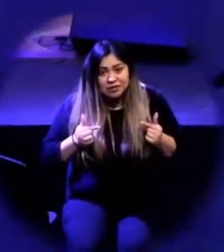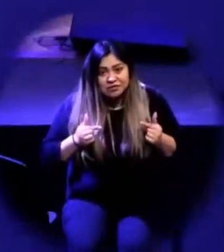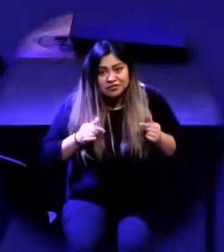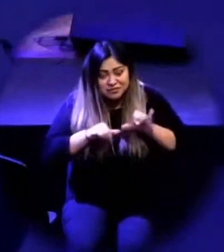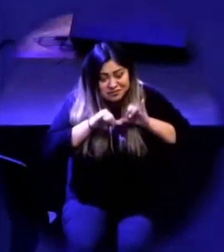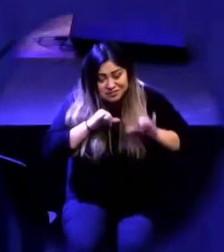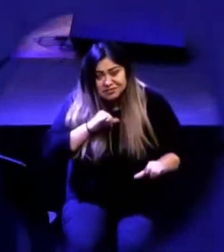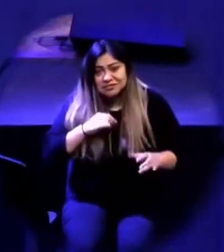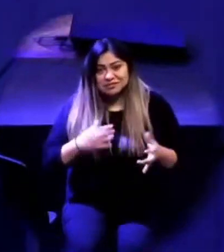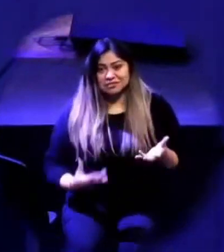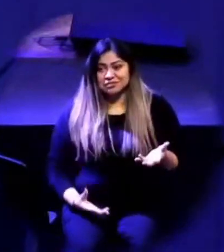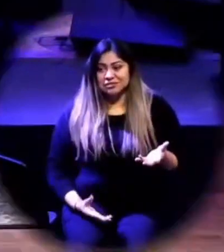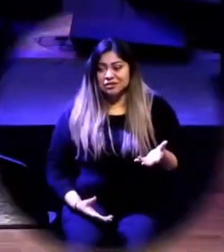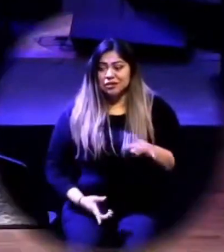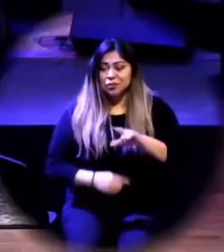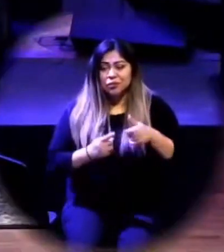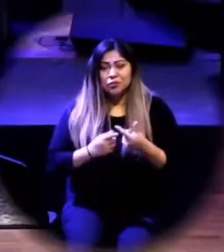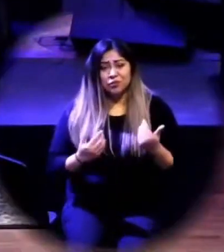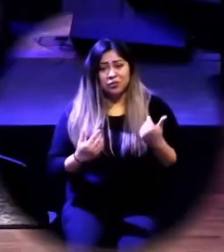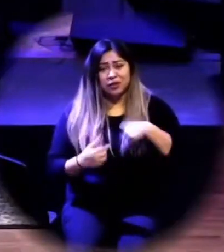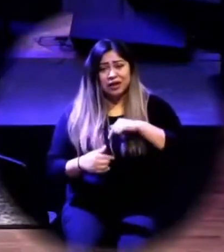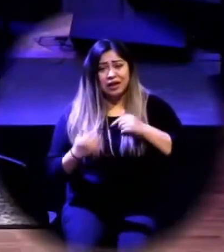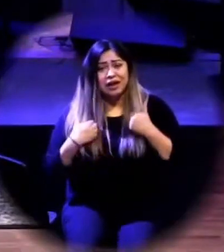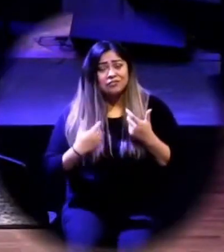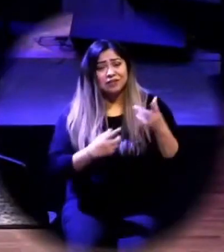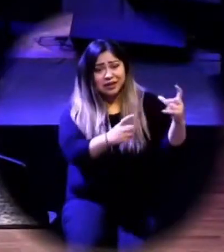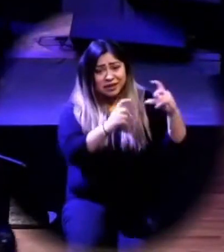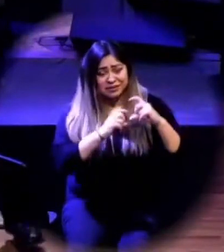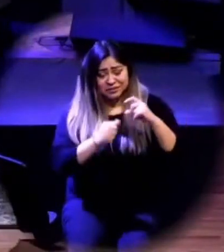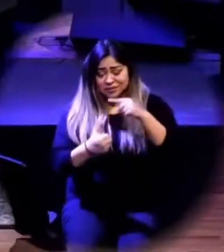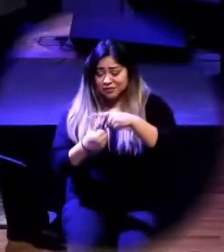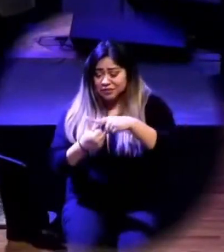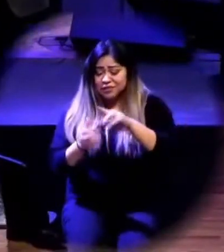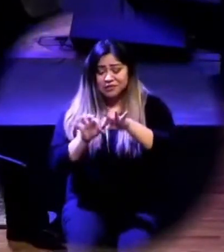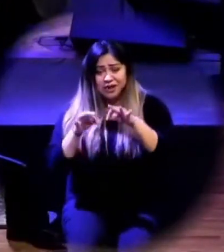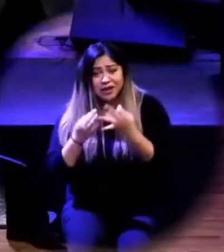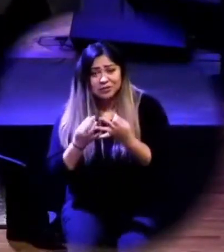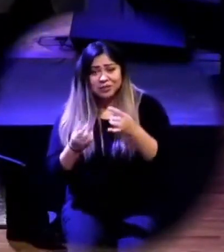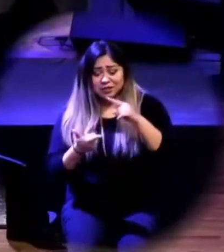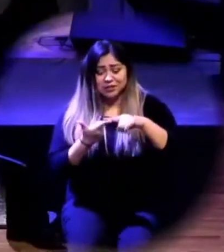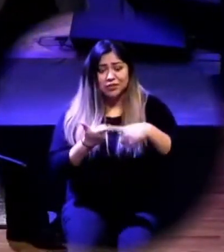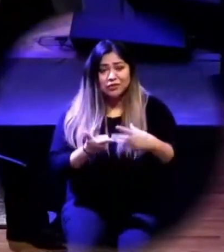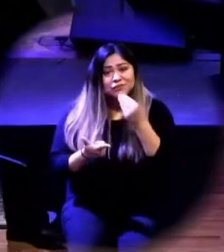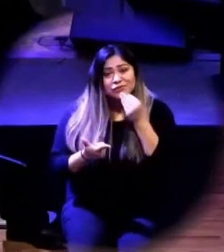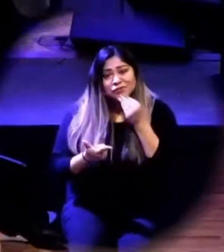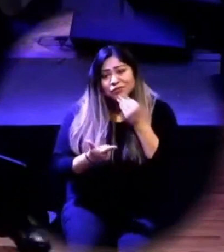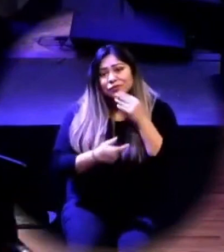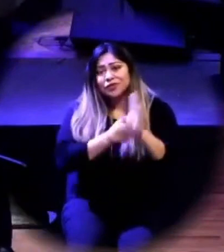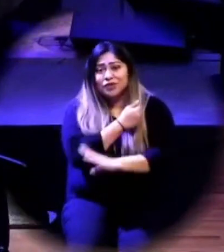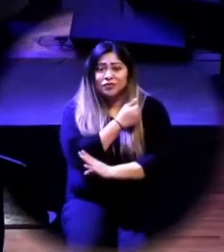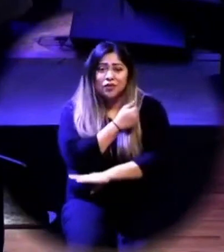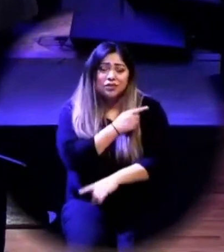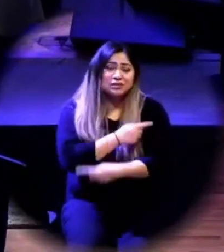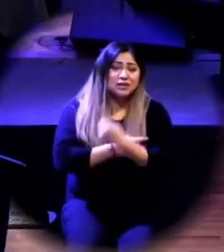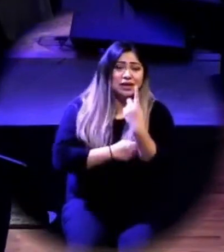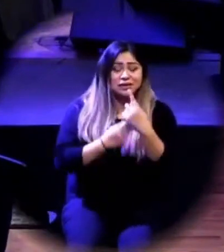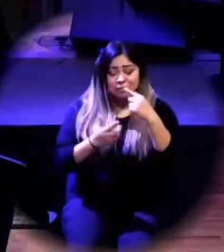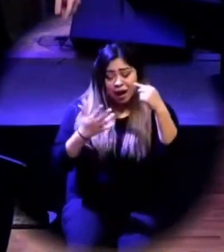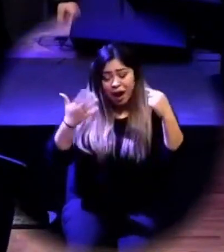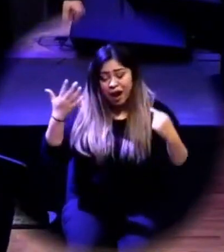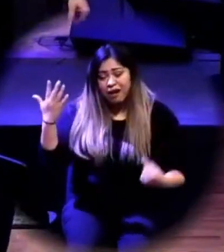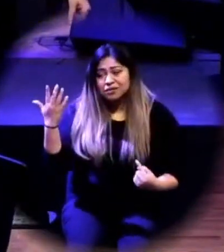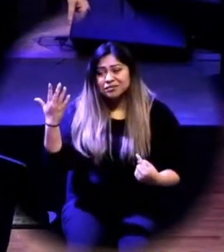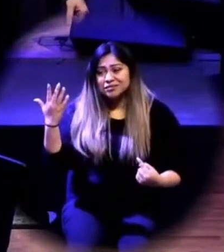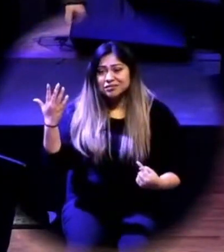God, the gifts of family and friends, of good food, of beautiful fall days, that when we get life like